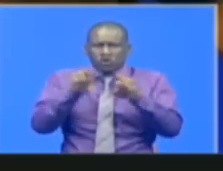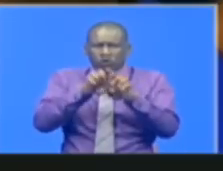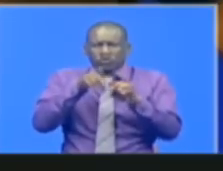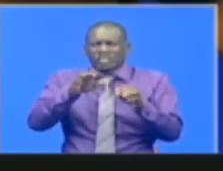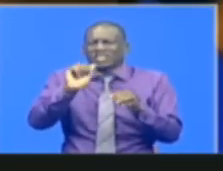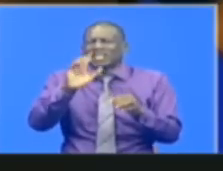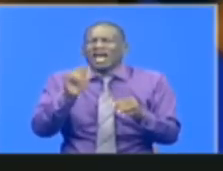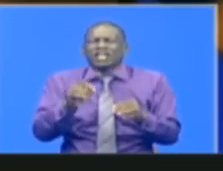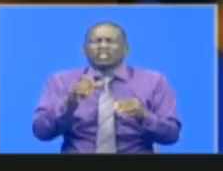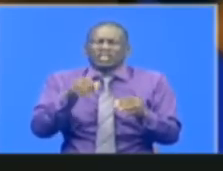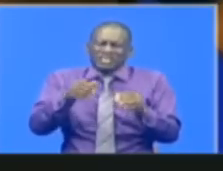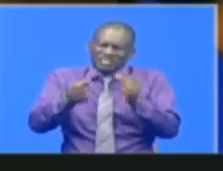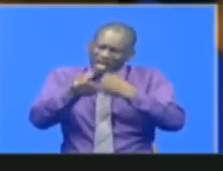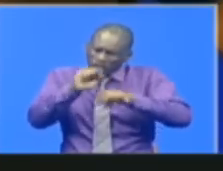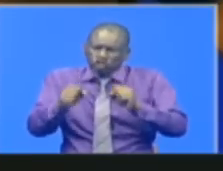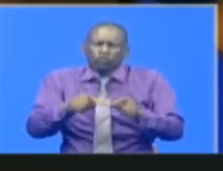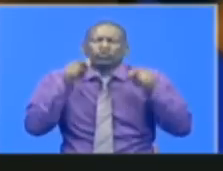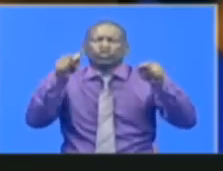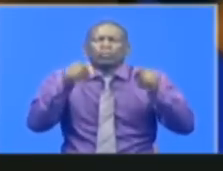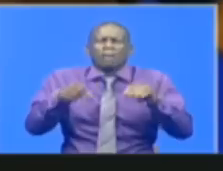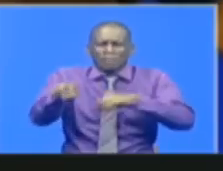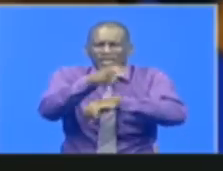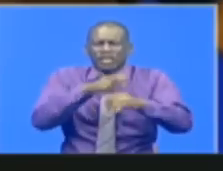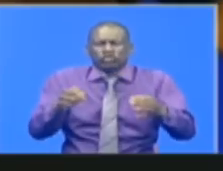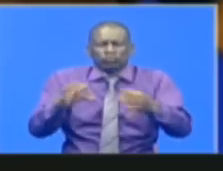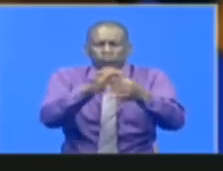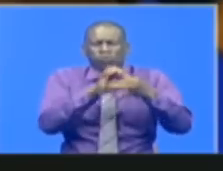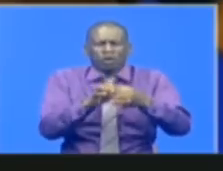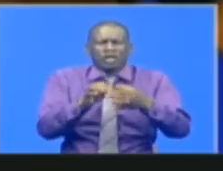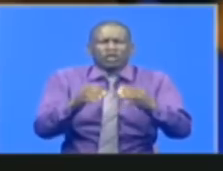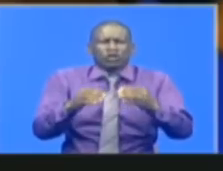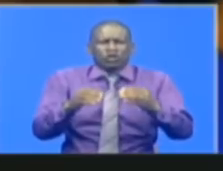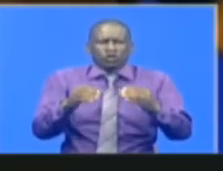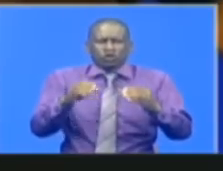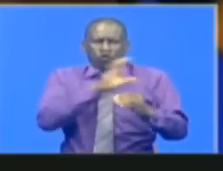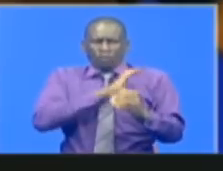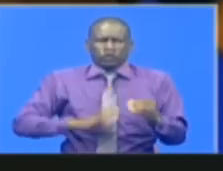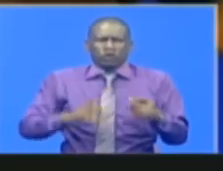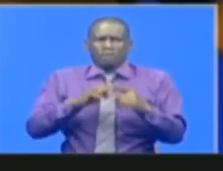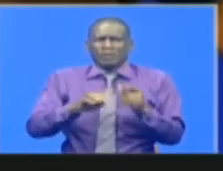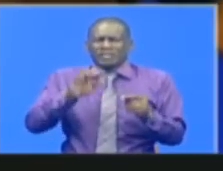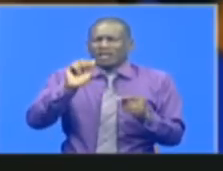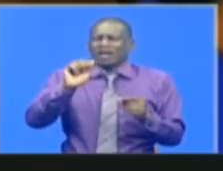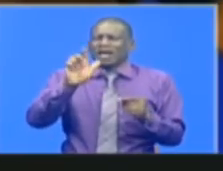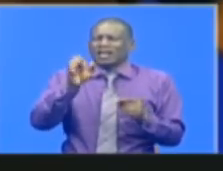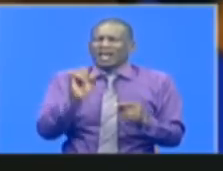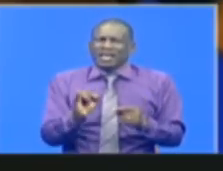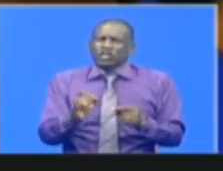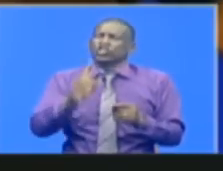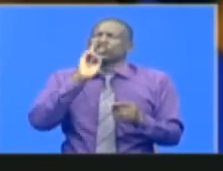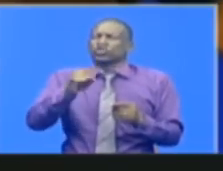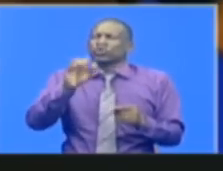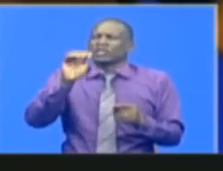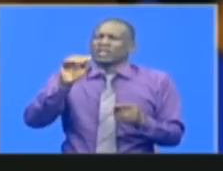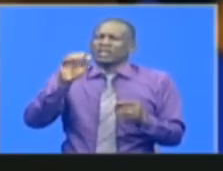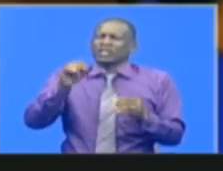National Cohesion and Integration Commission. However, in response, Alai told off the NCIC and asked them to deal with the real issues